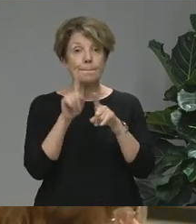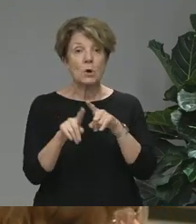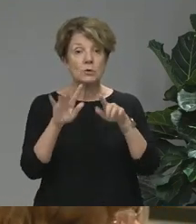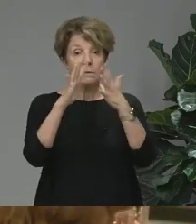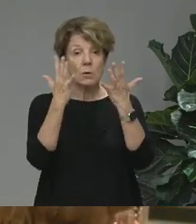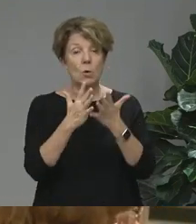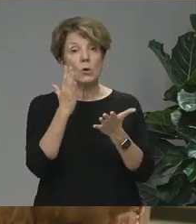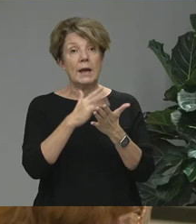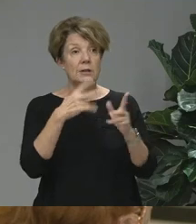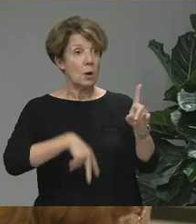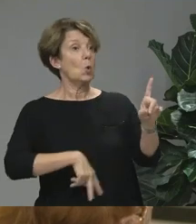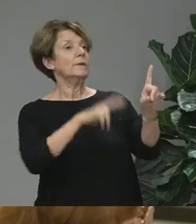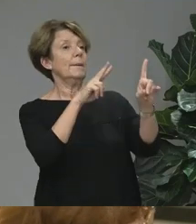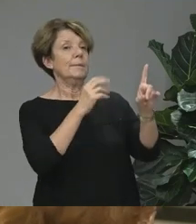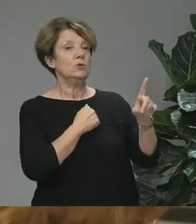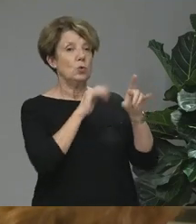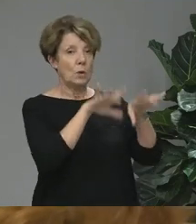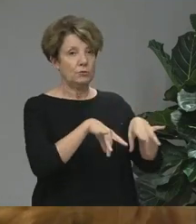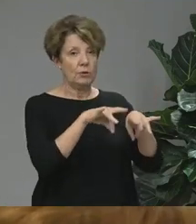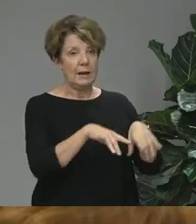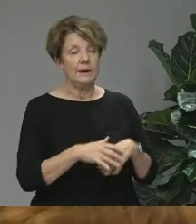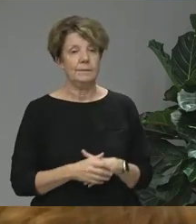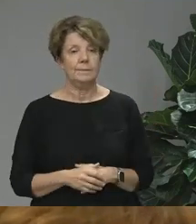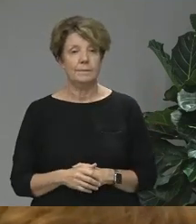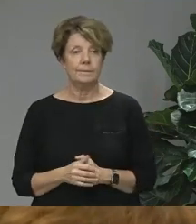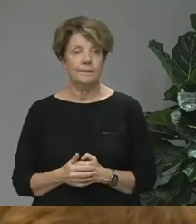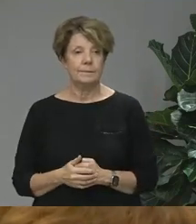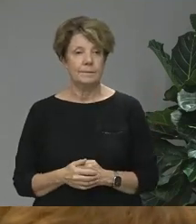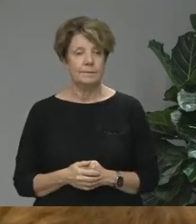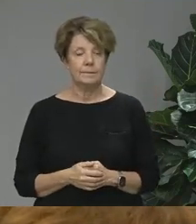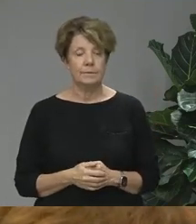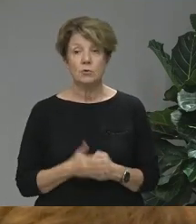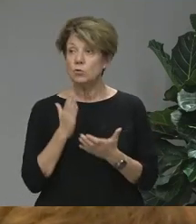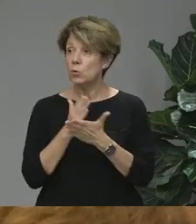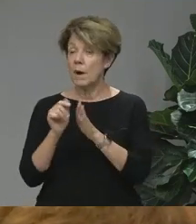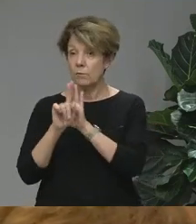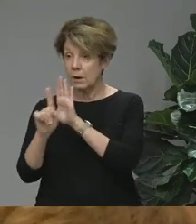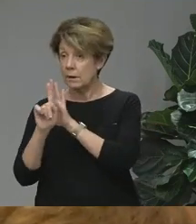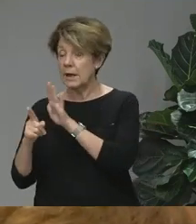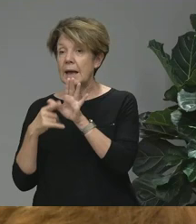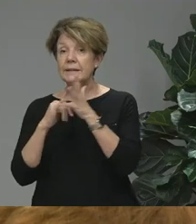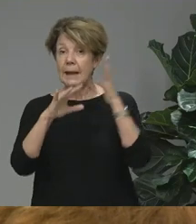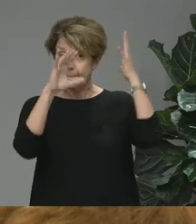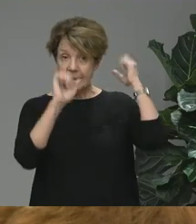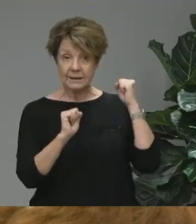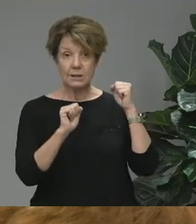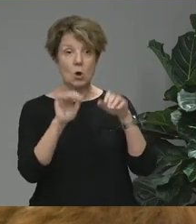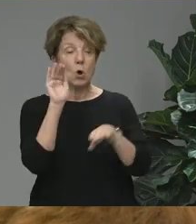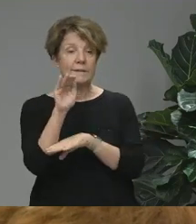our country, and I say that as having represented Australia as an ambassador